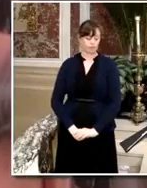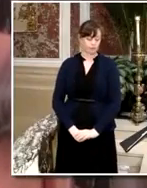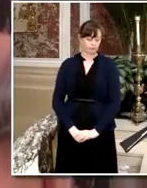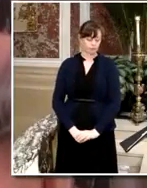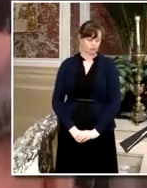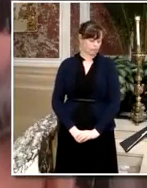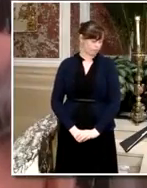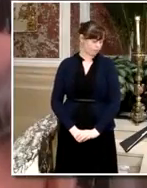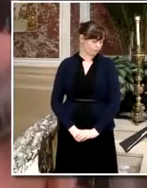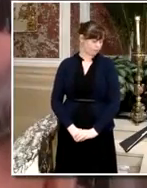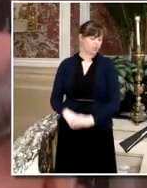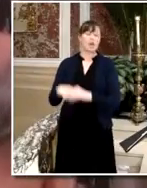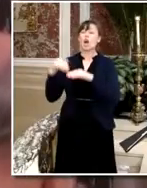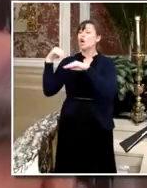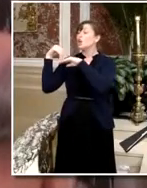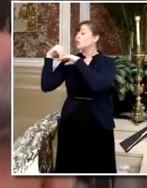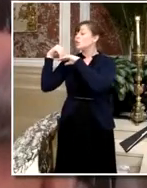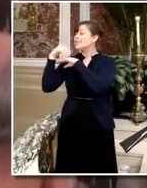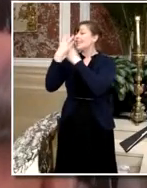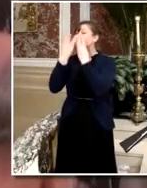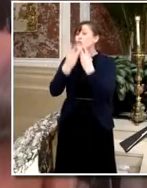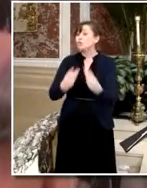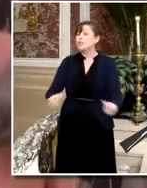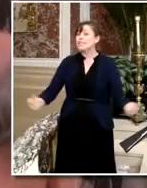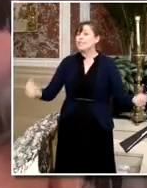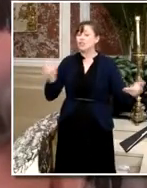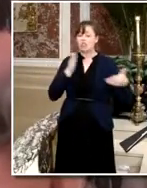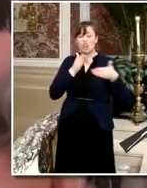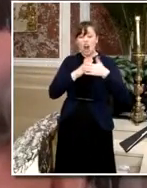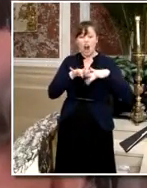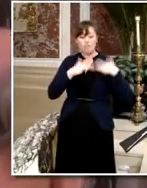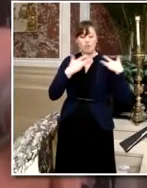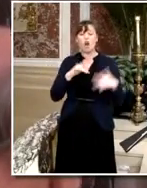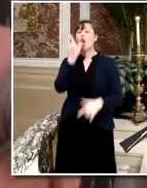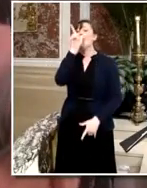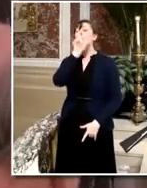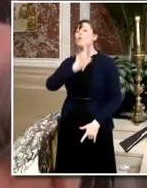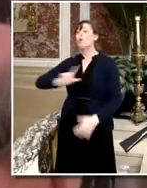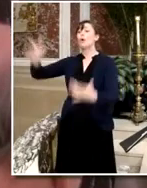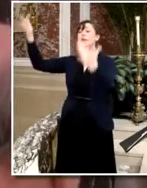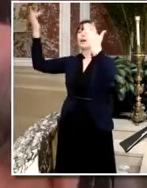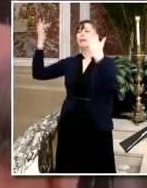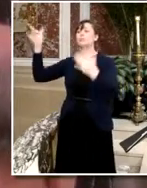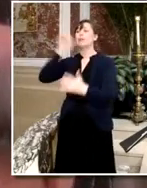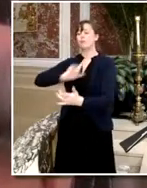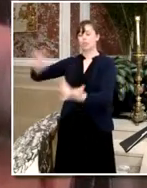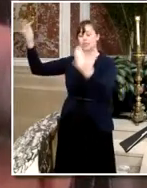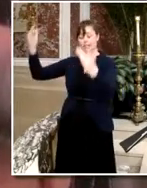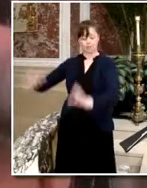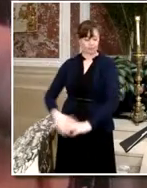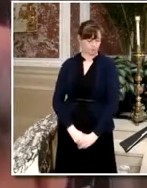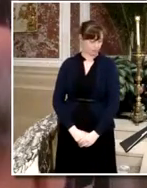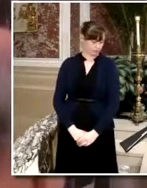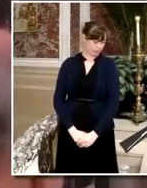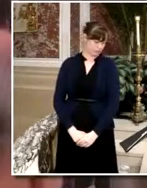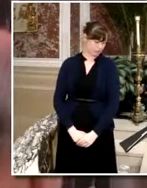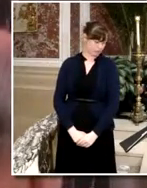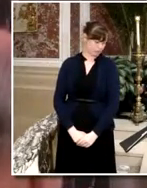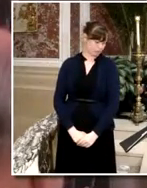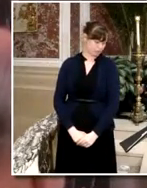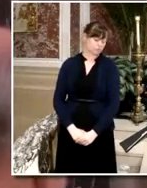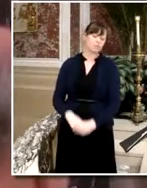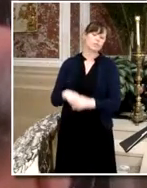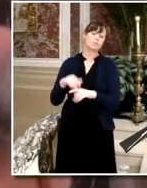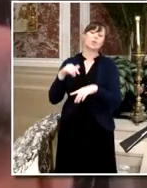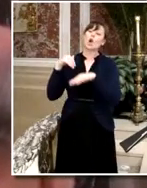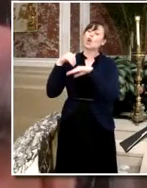You were sent to heal the contrite of heart. Lord, have mercy. Lord, have mercy. You came